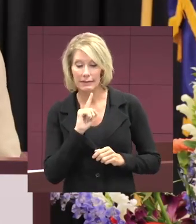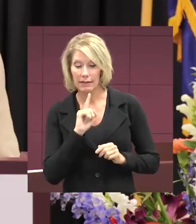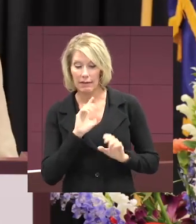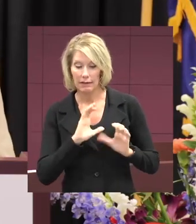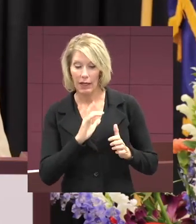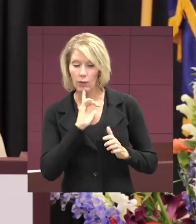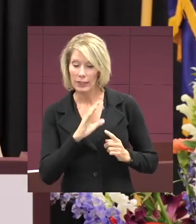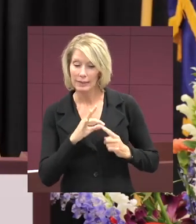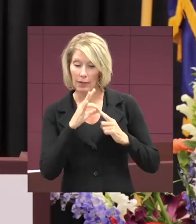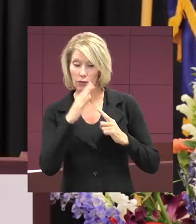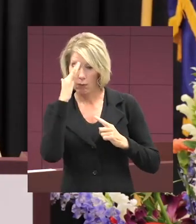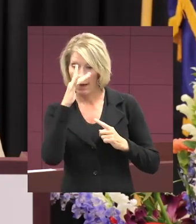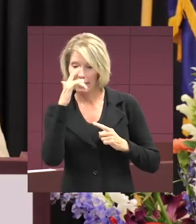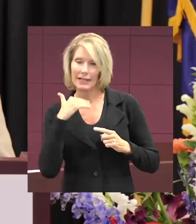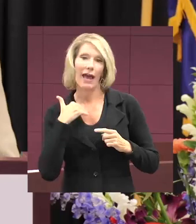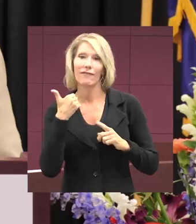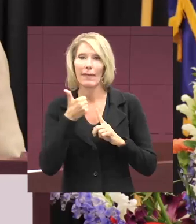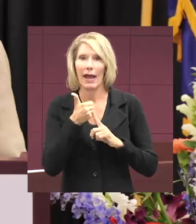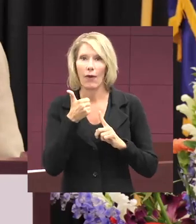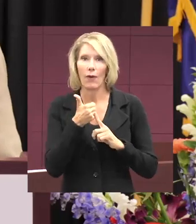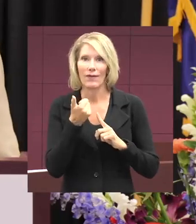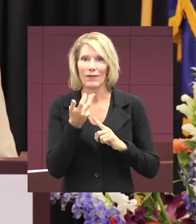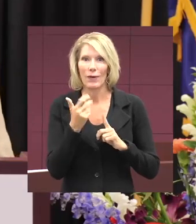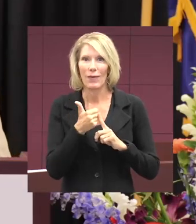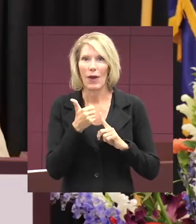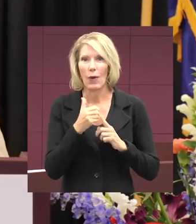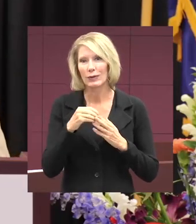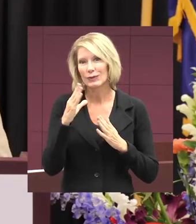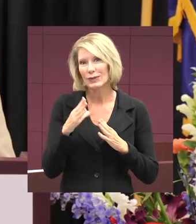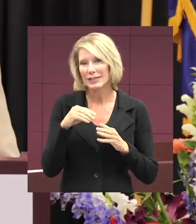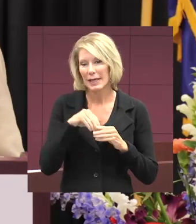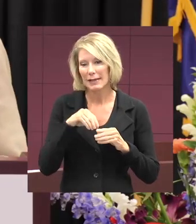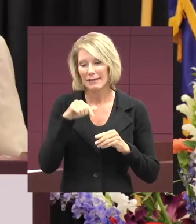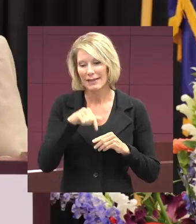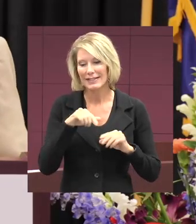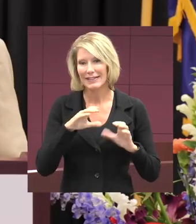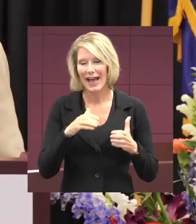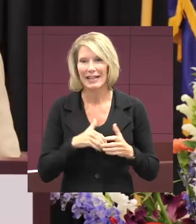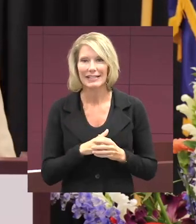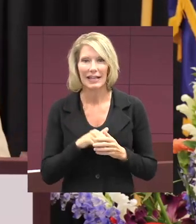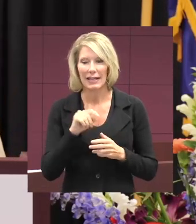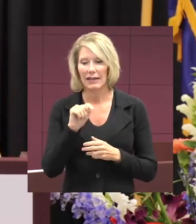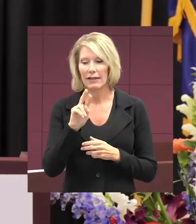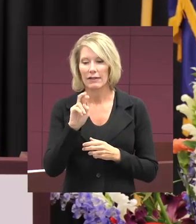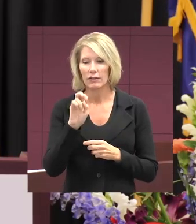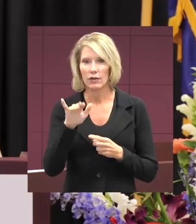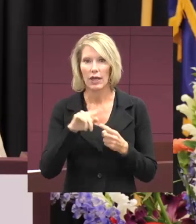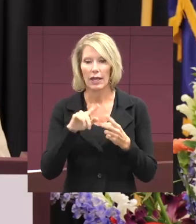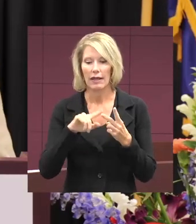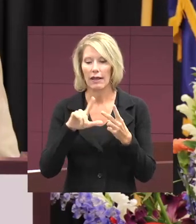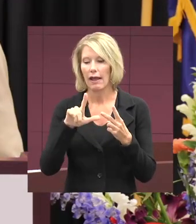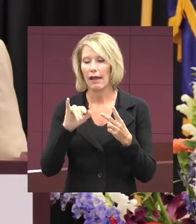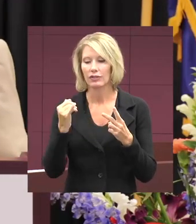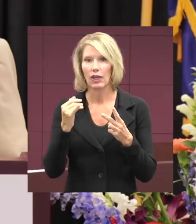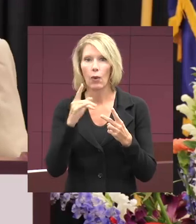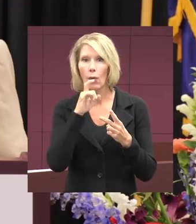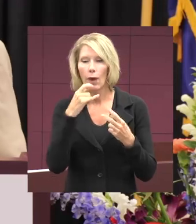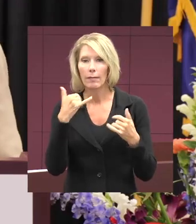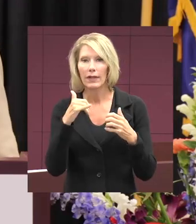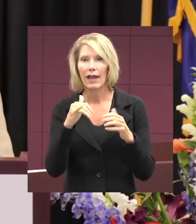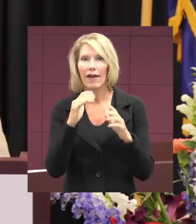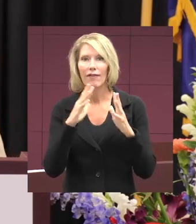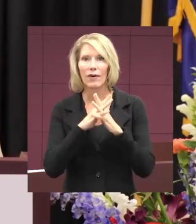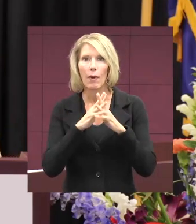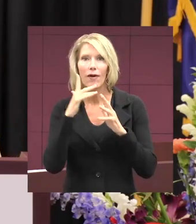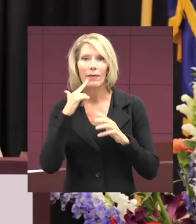especially special to me because I have a couple of my own students in this class, Trey and LJ, who played football for me.